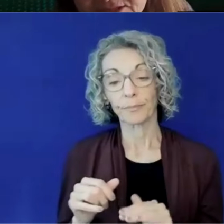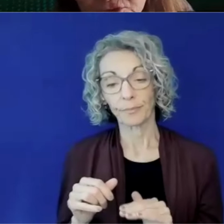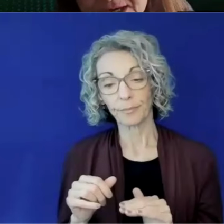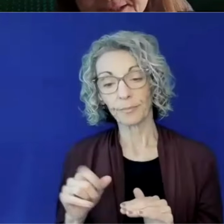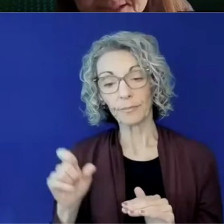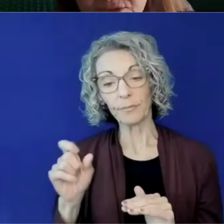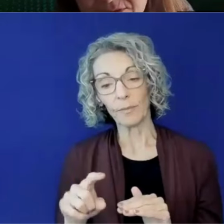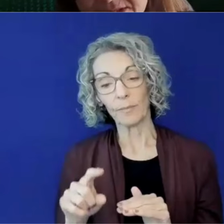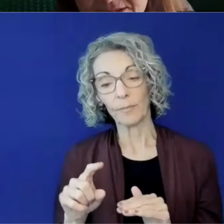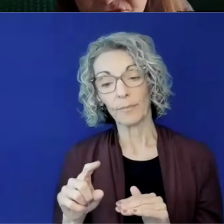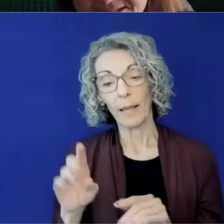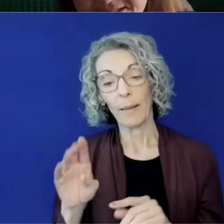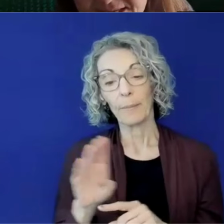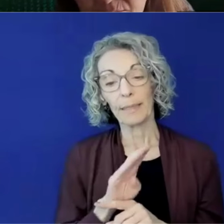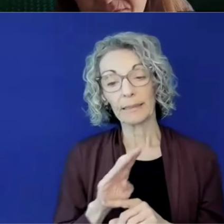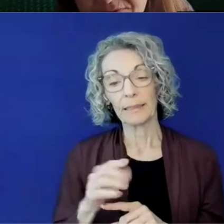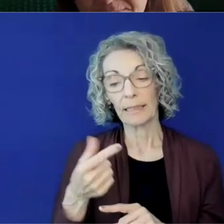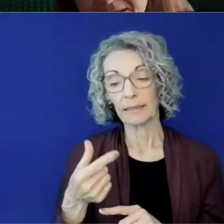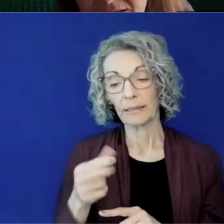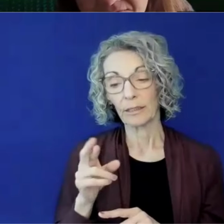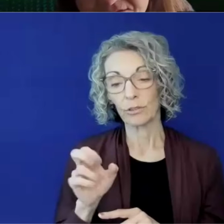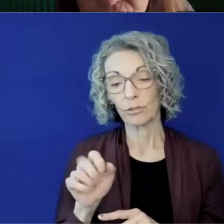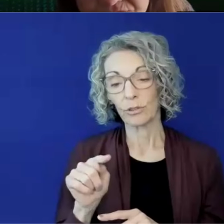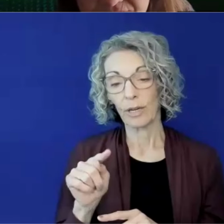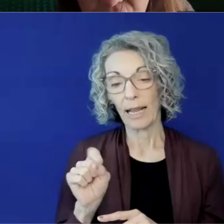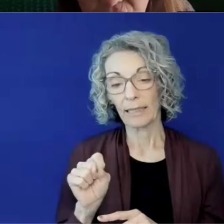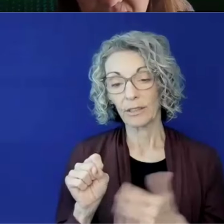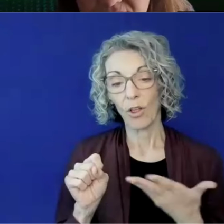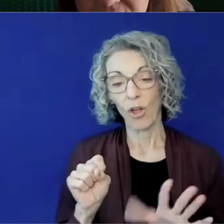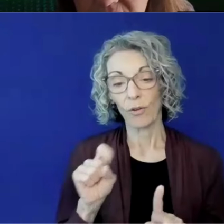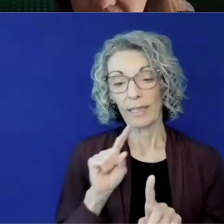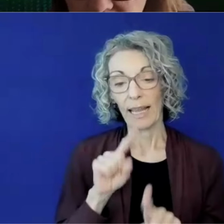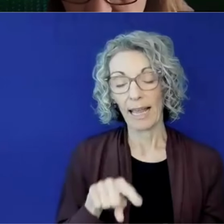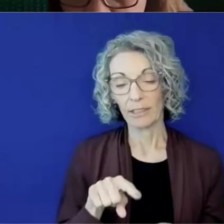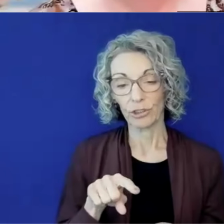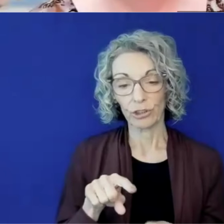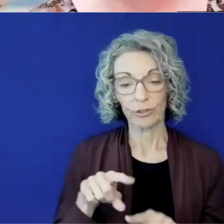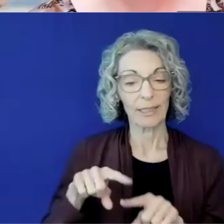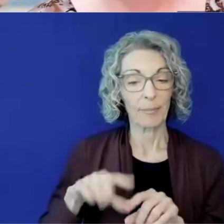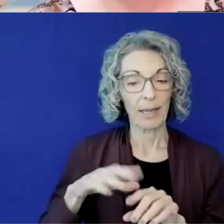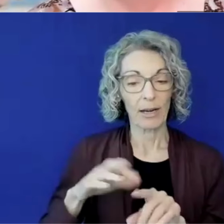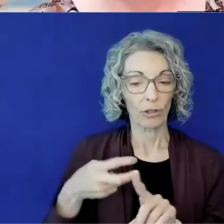about business grants. You already addressed that with depending on the source of the grant. Yeah.